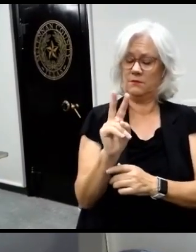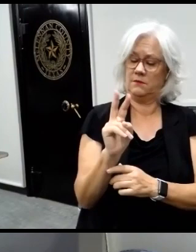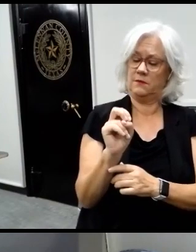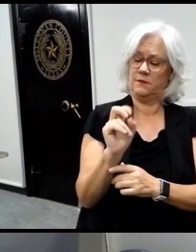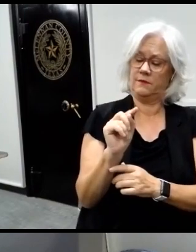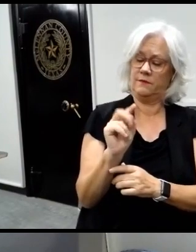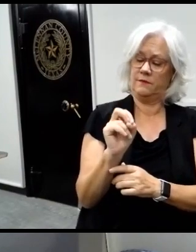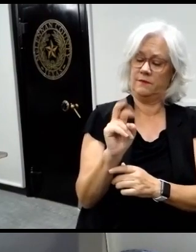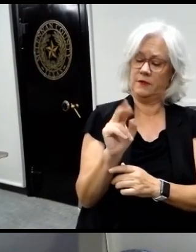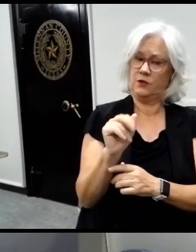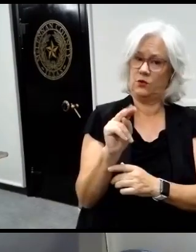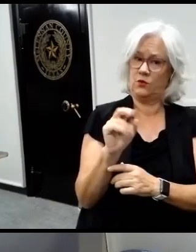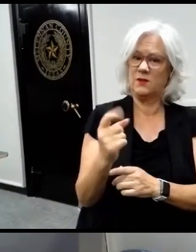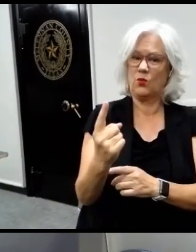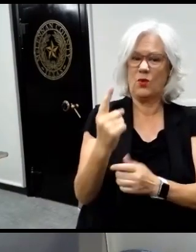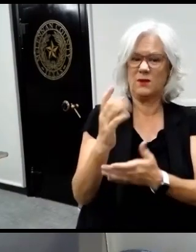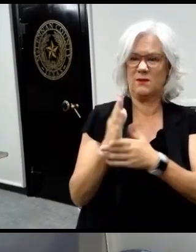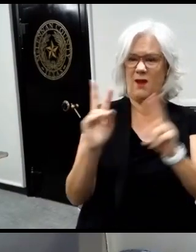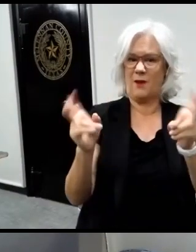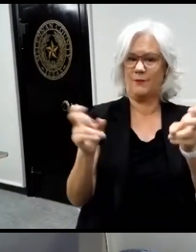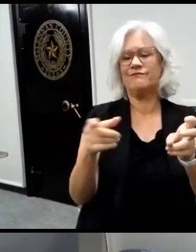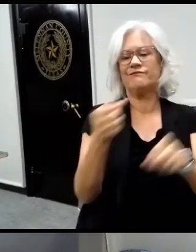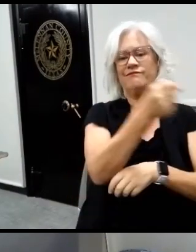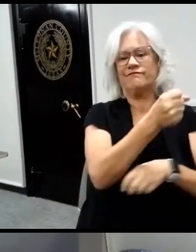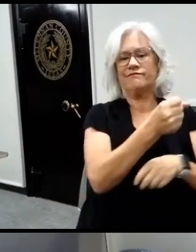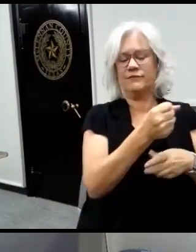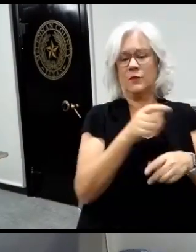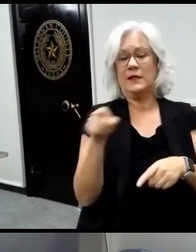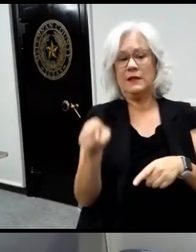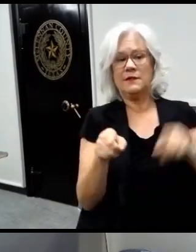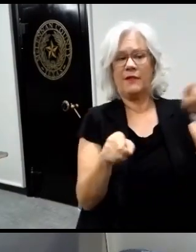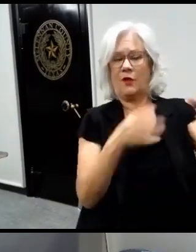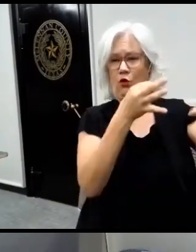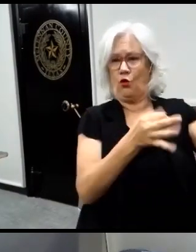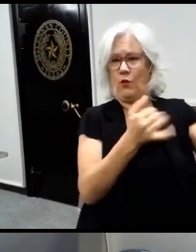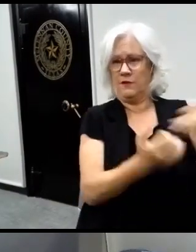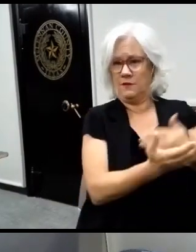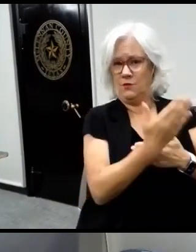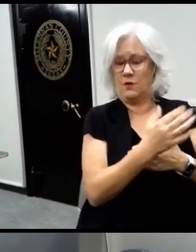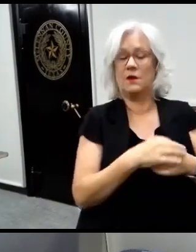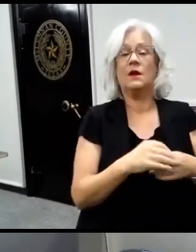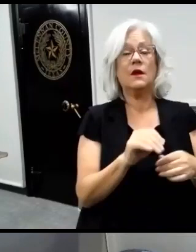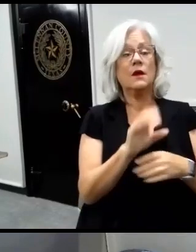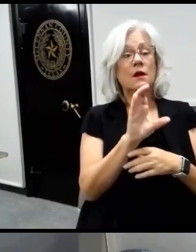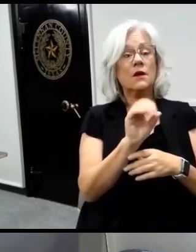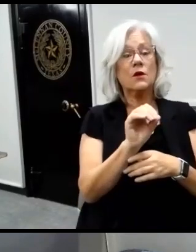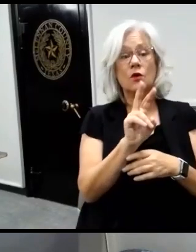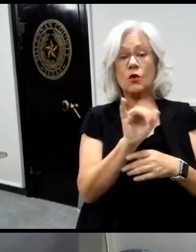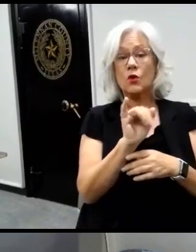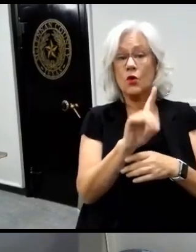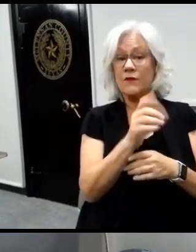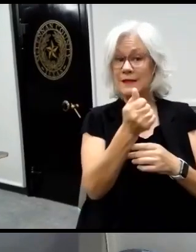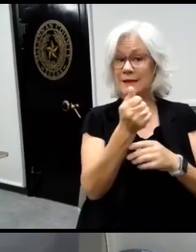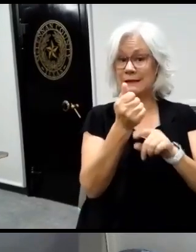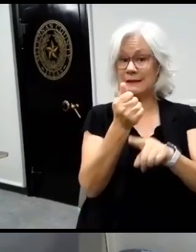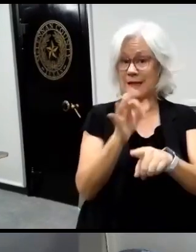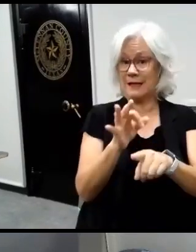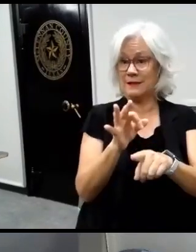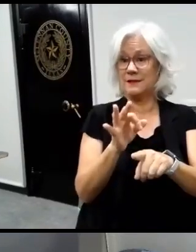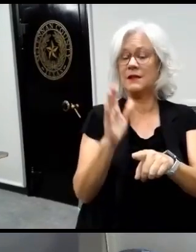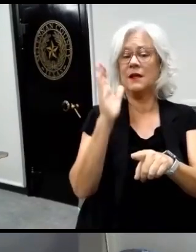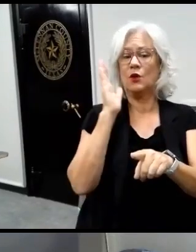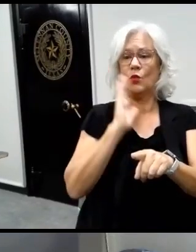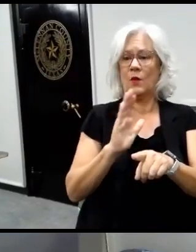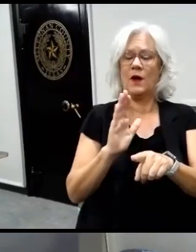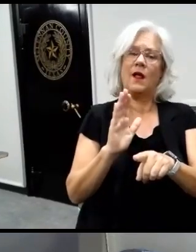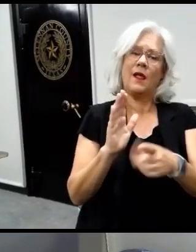And given that COVID-19 is going to alter and minimize the celebrations that we're going to